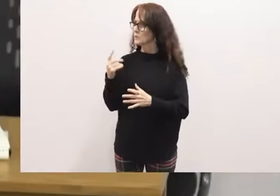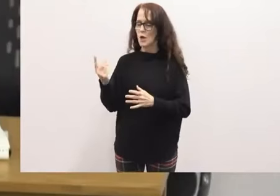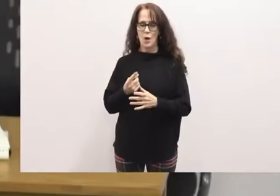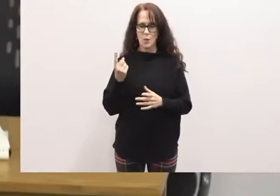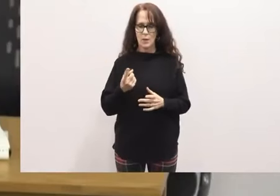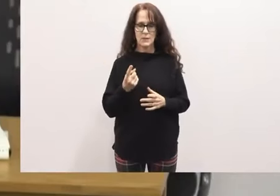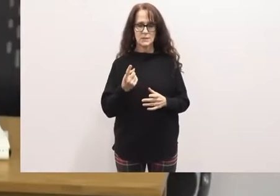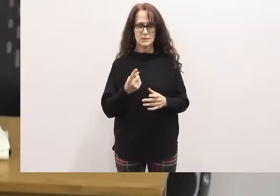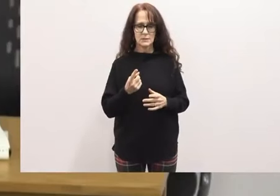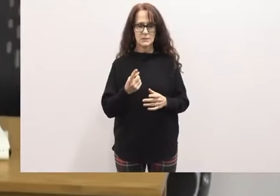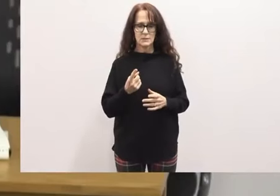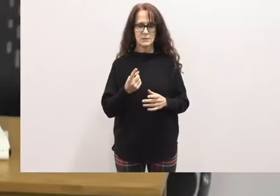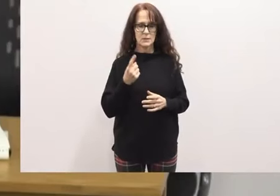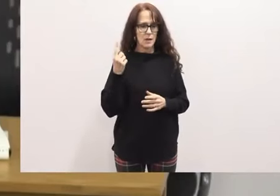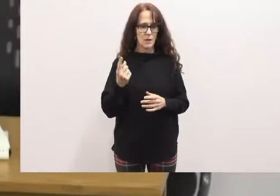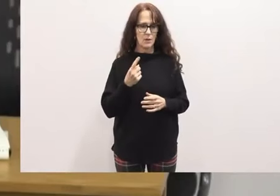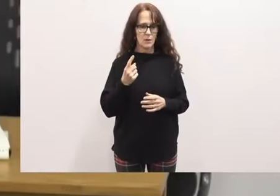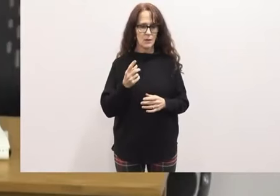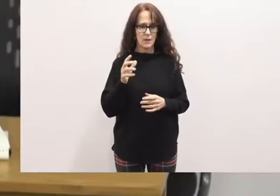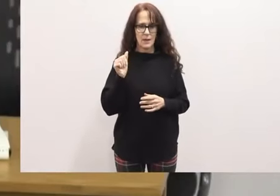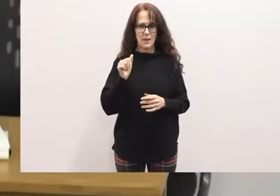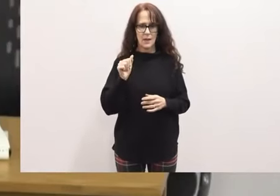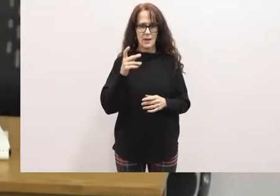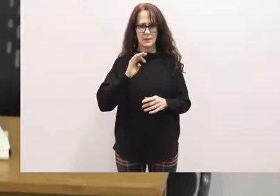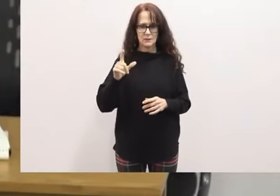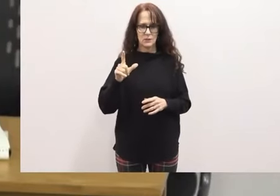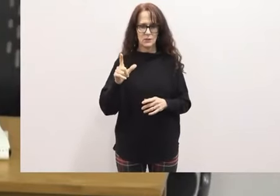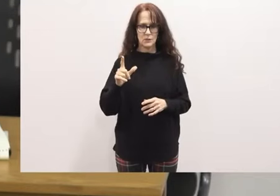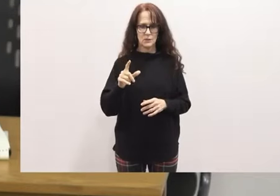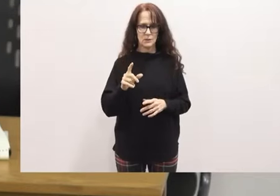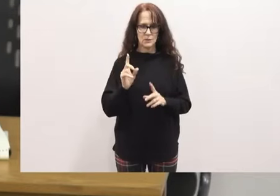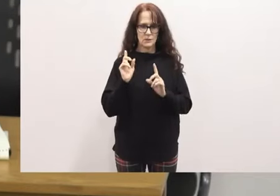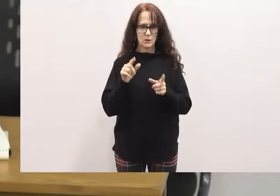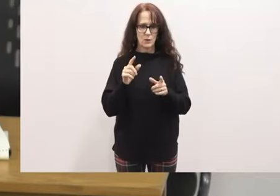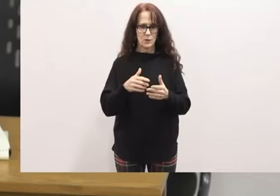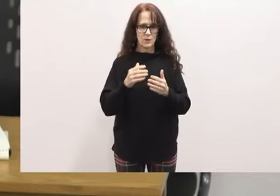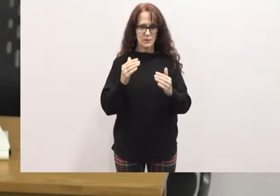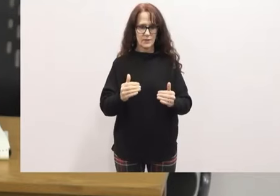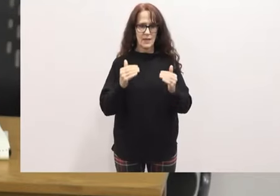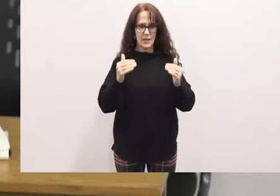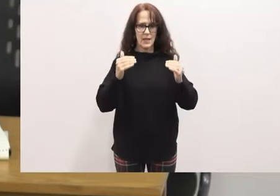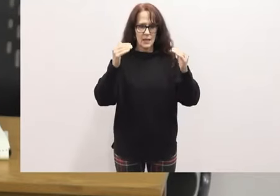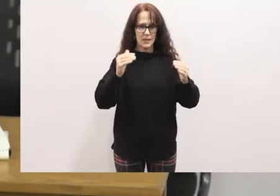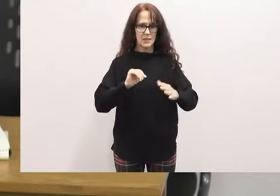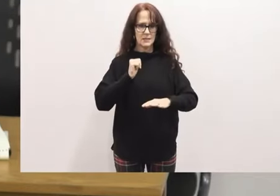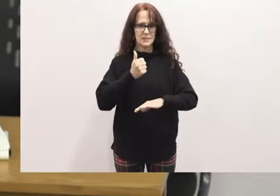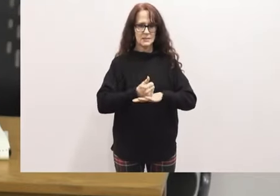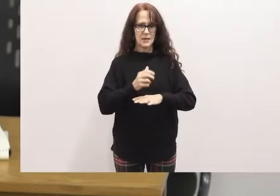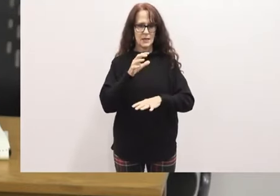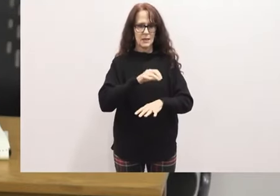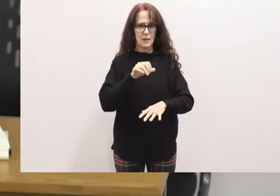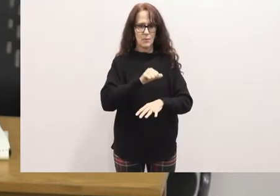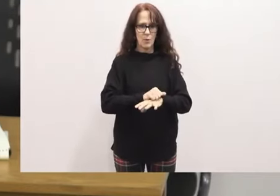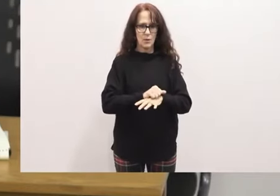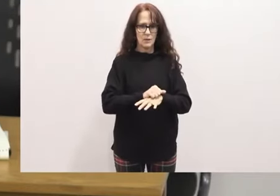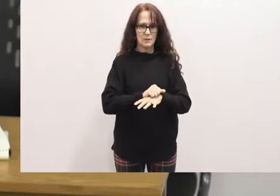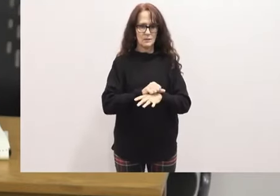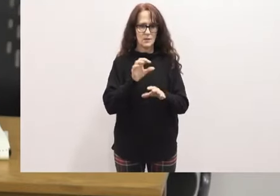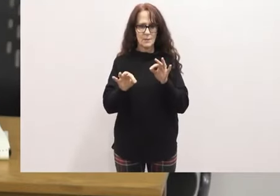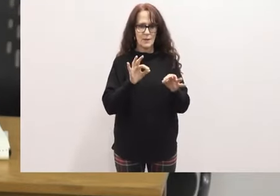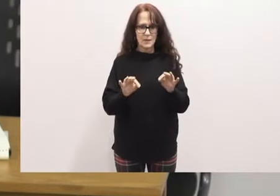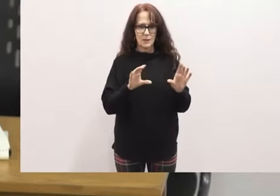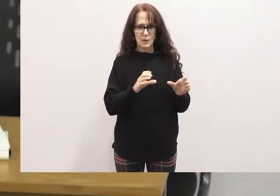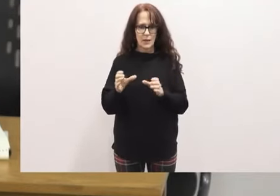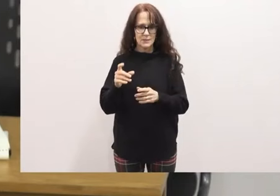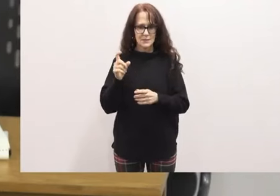get, and I know Axel can speak to this too, as they go to their next level, they set counselor appointments where they actually get to choose the courses